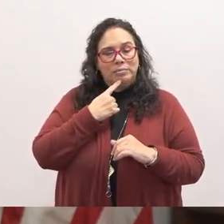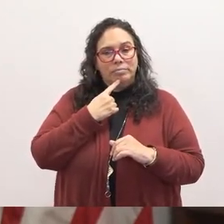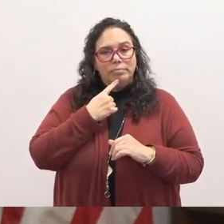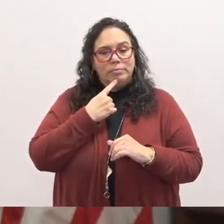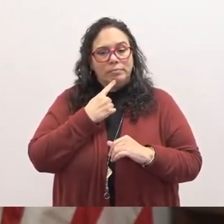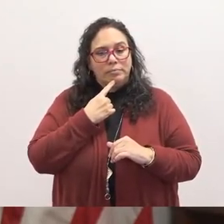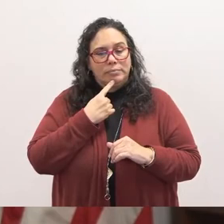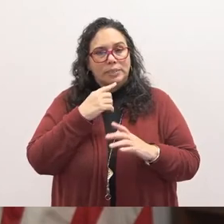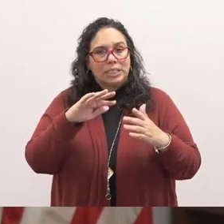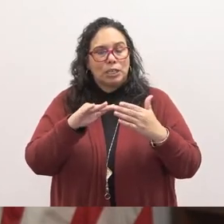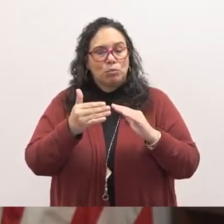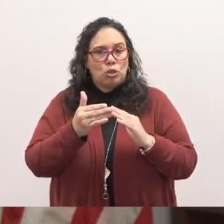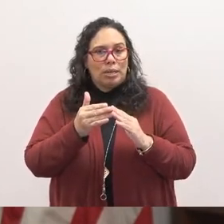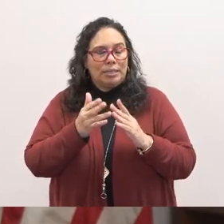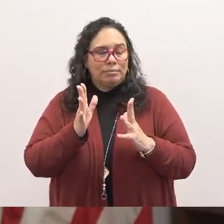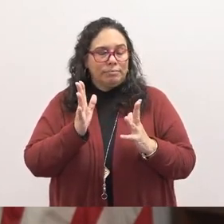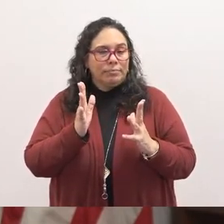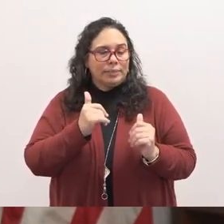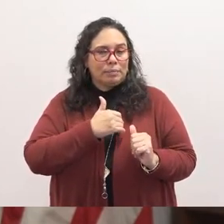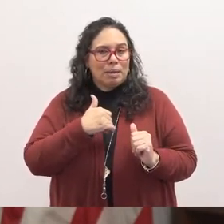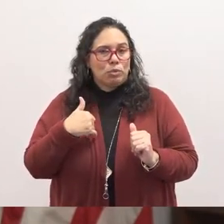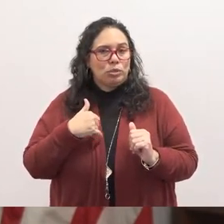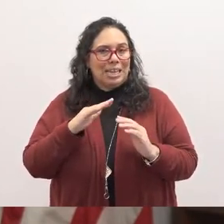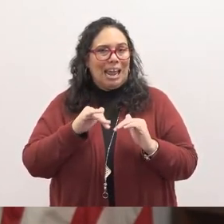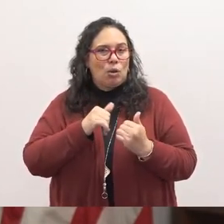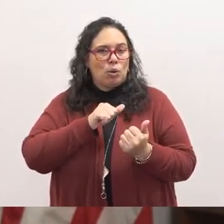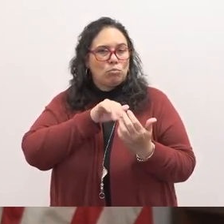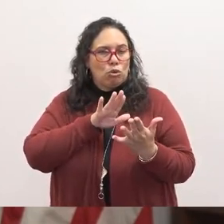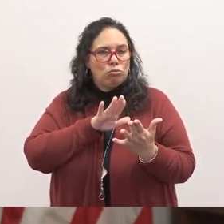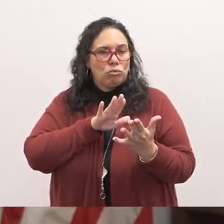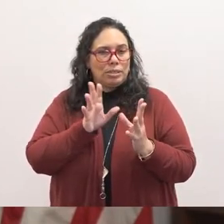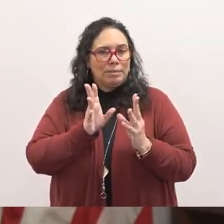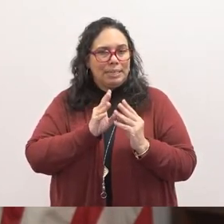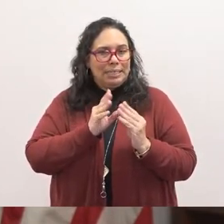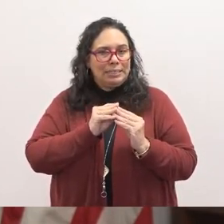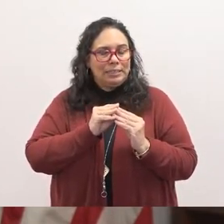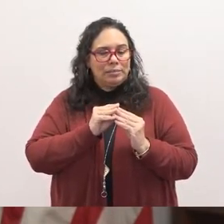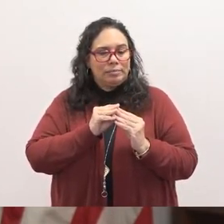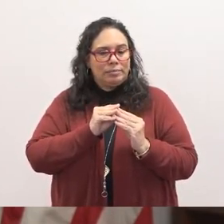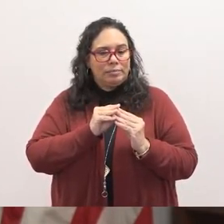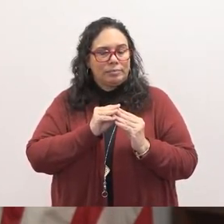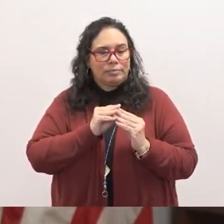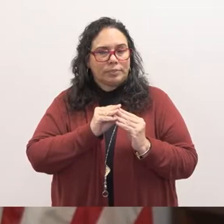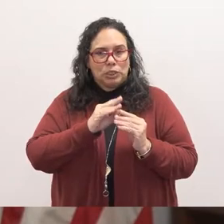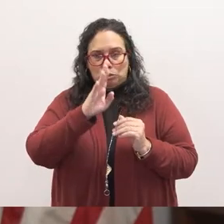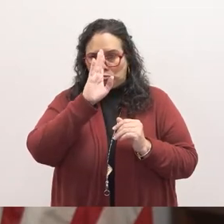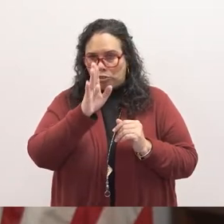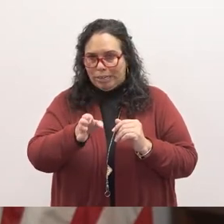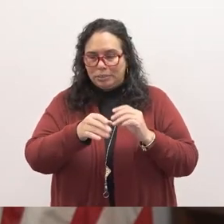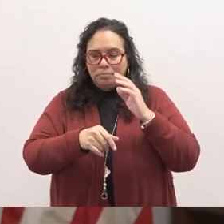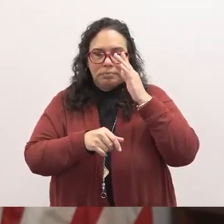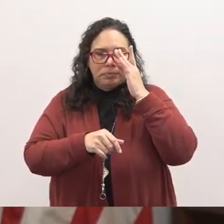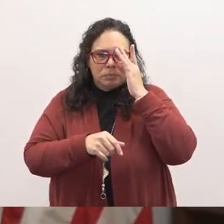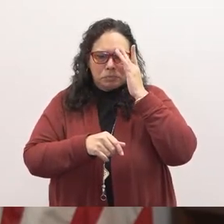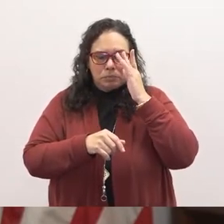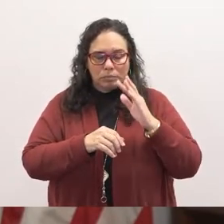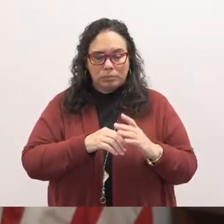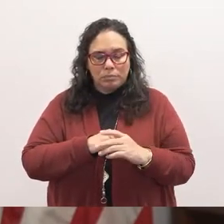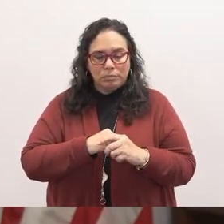to community members that are meeting with us and how we're going to approach meetings. So just going to be very direct.